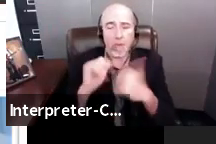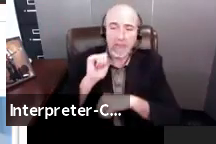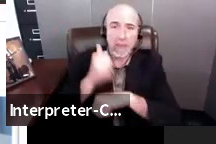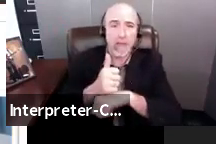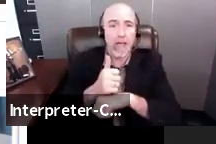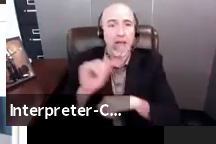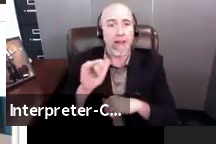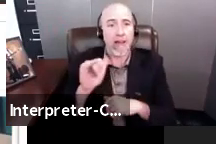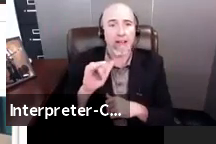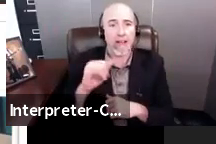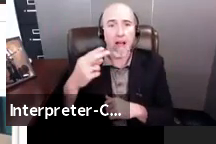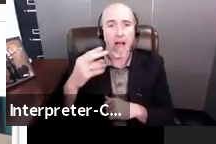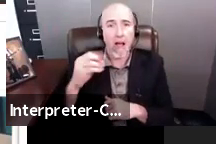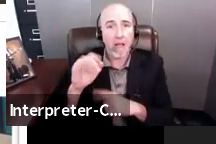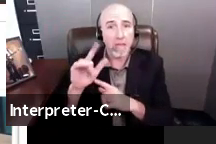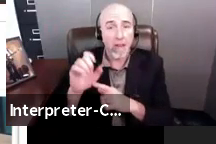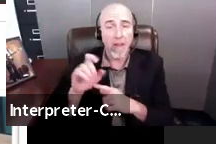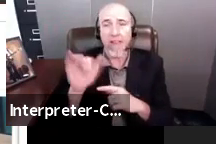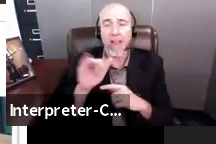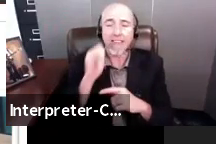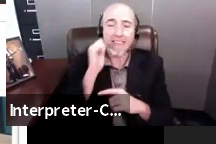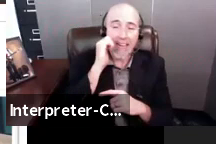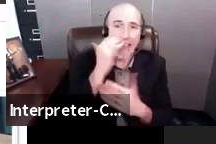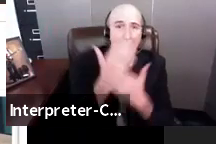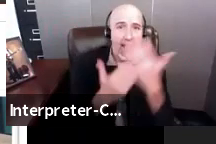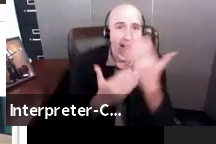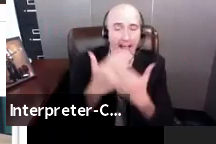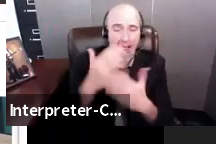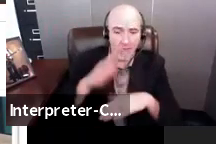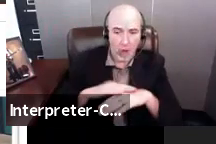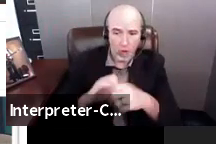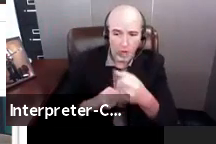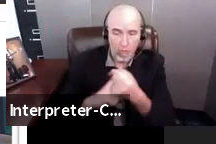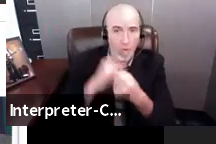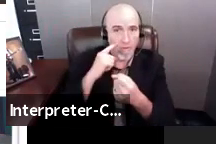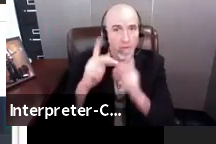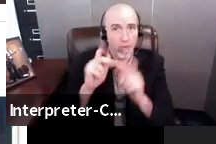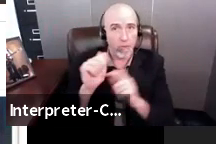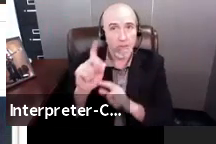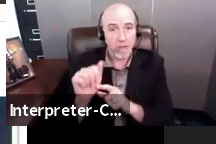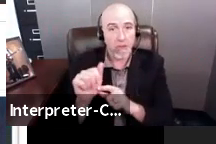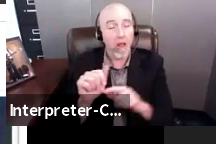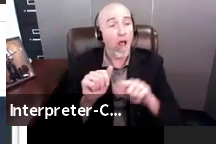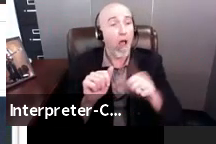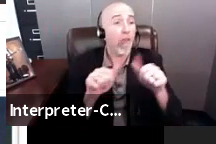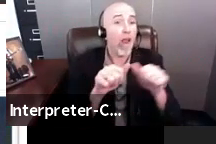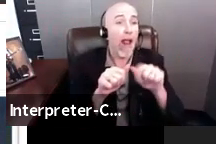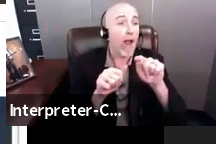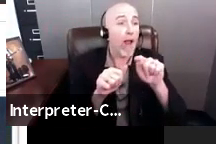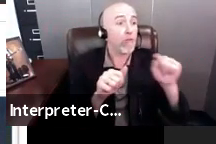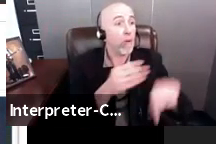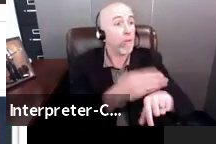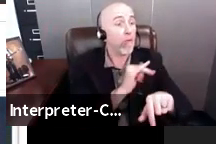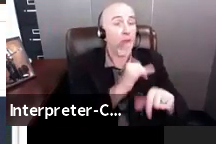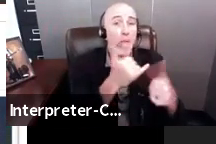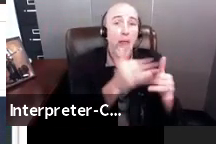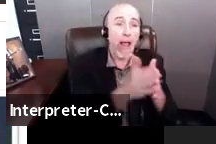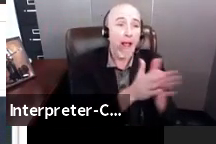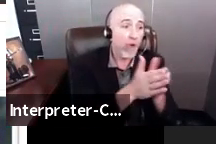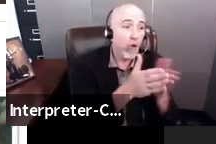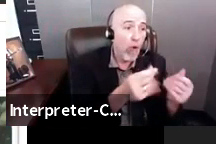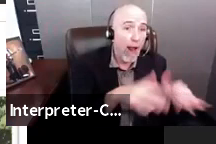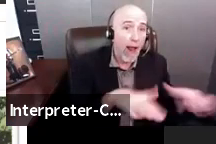HOCTL, which offers daily hands-on support to the disabled. Other areas of the city have been improved, such as playgrounds and